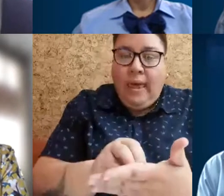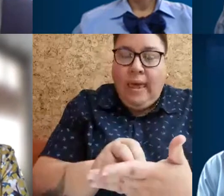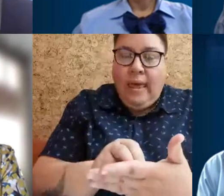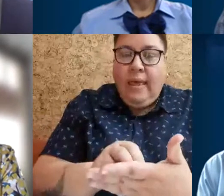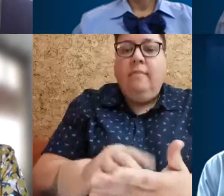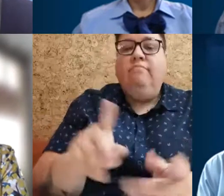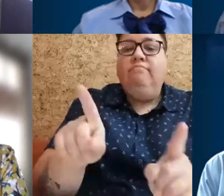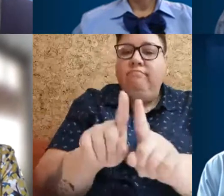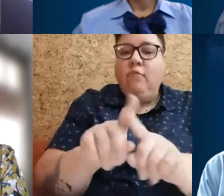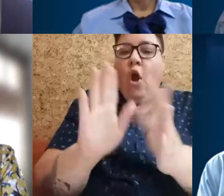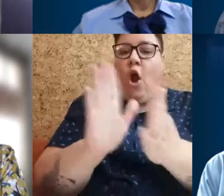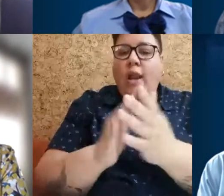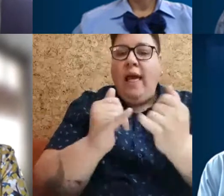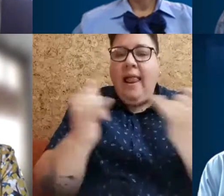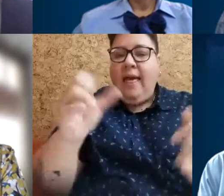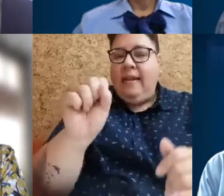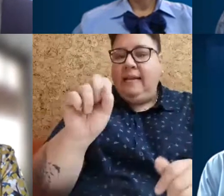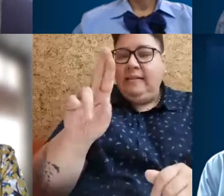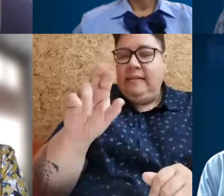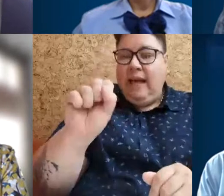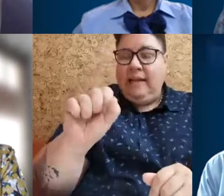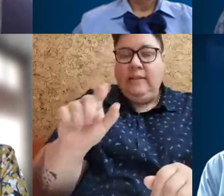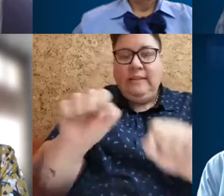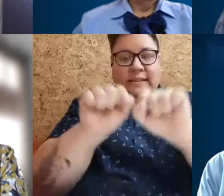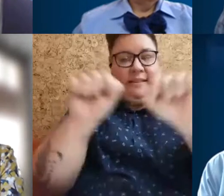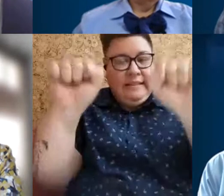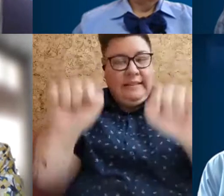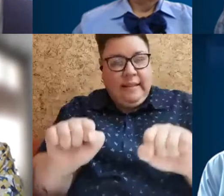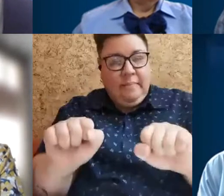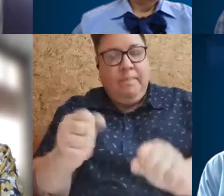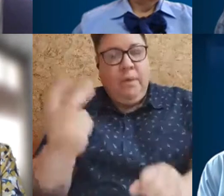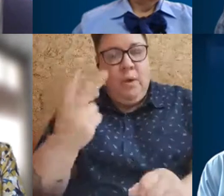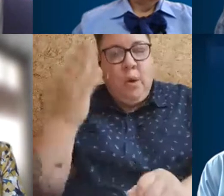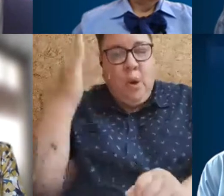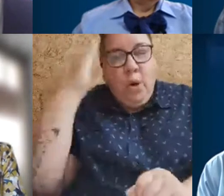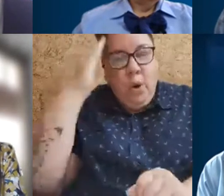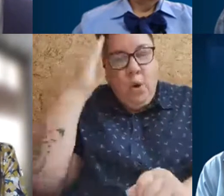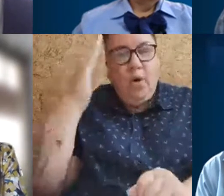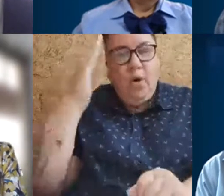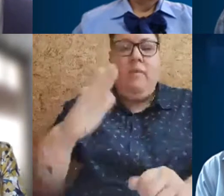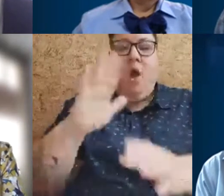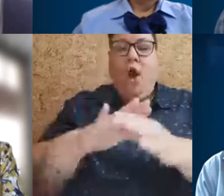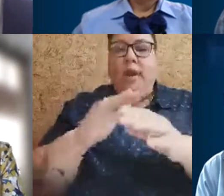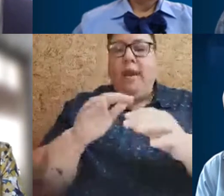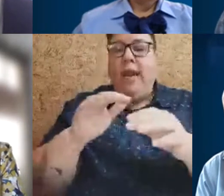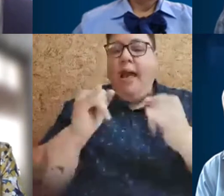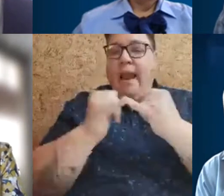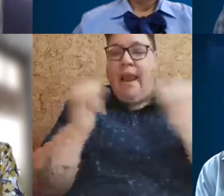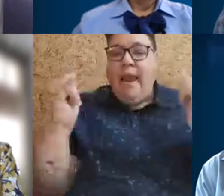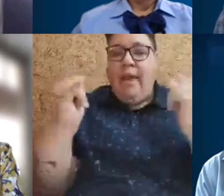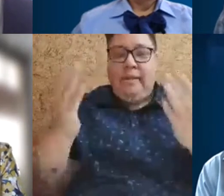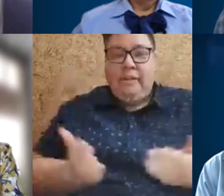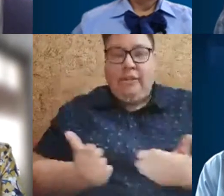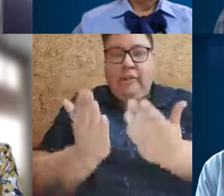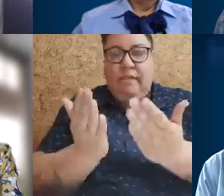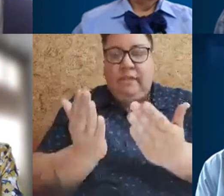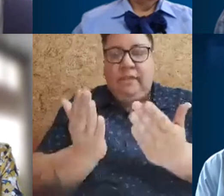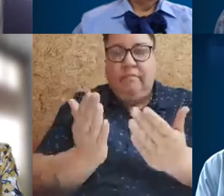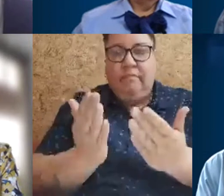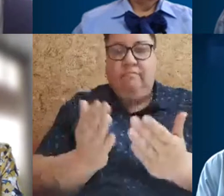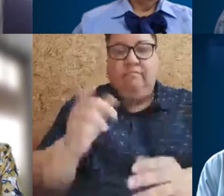online query system, which is also known as online services. And also in some of these cases, you